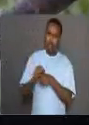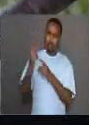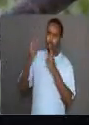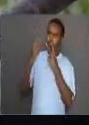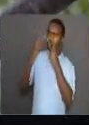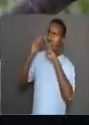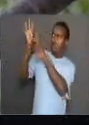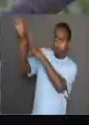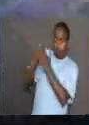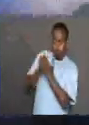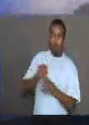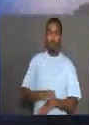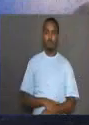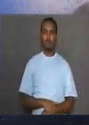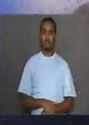attention.